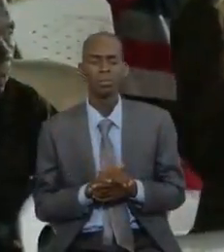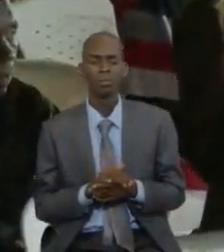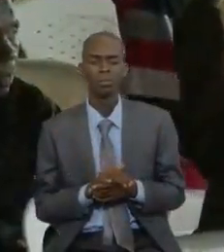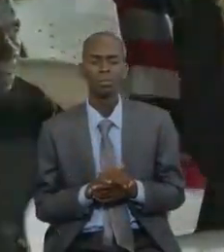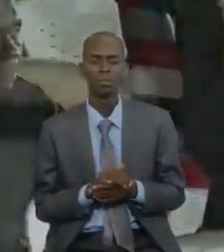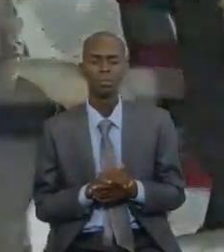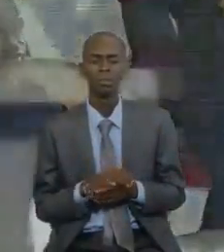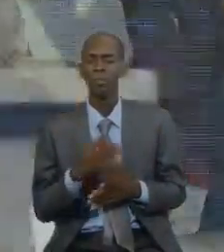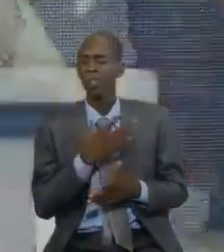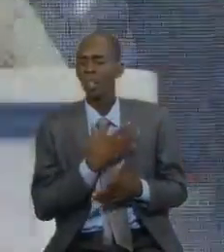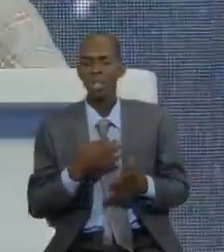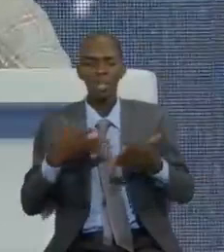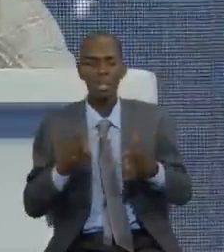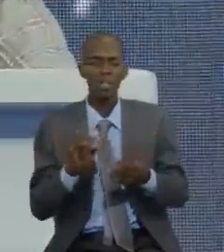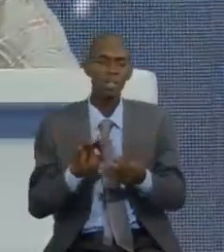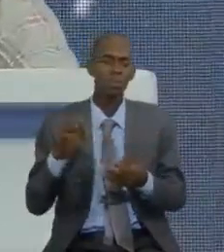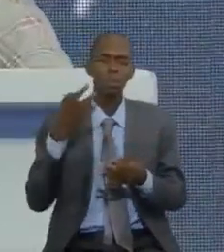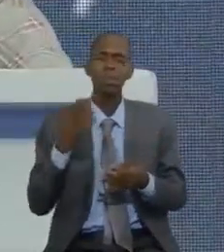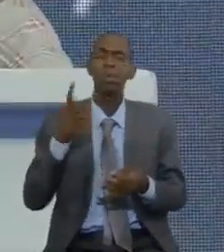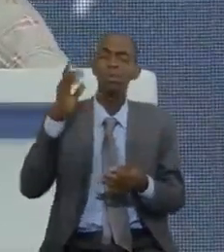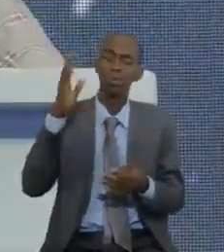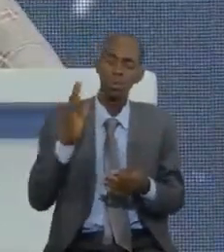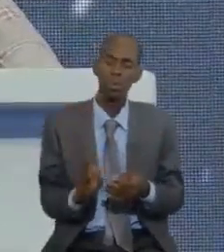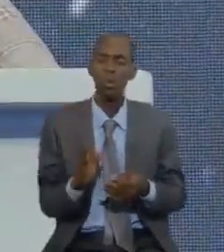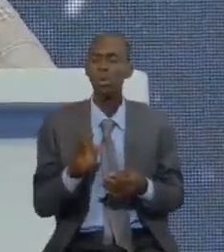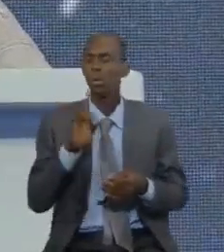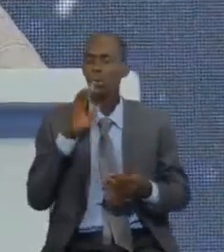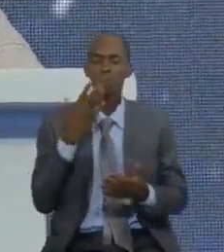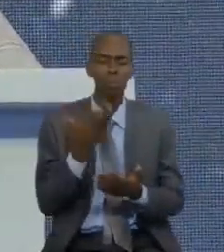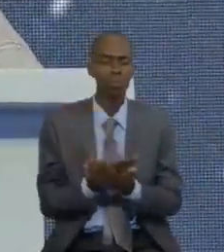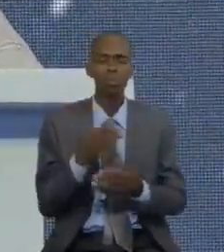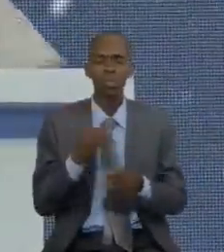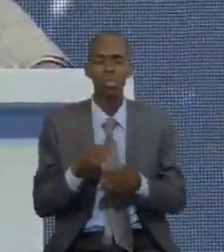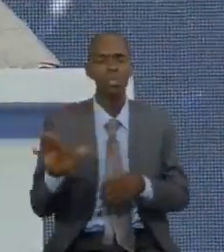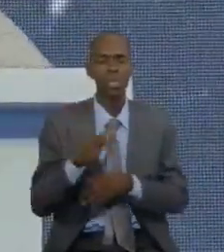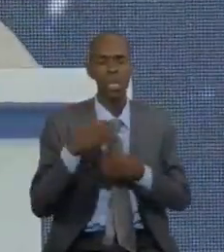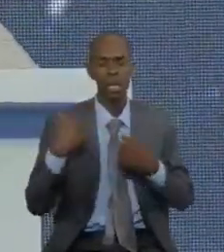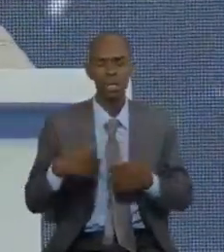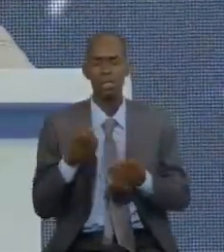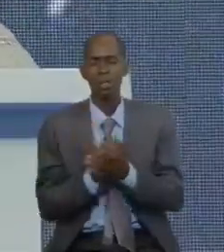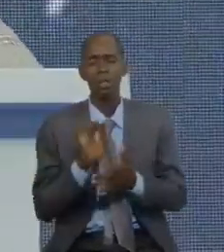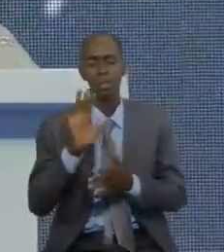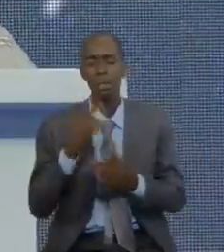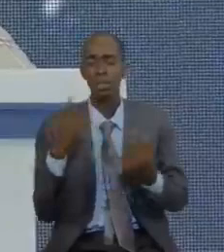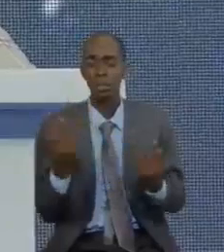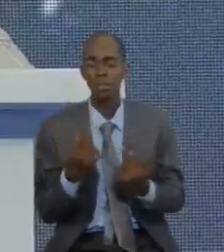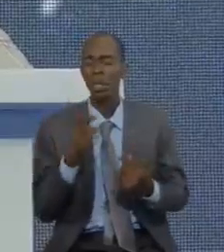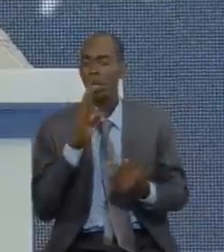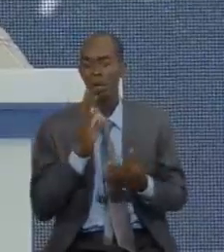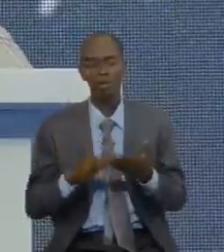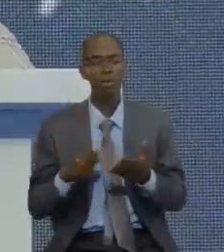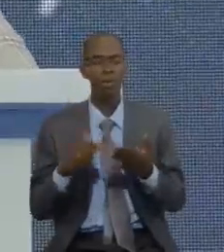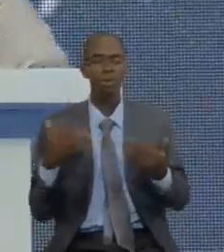And let the Spirit of God bear witness in their hearts that their sins are forgiven.